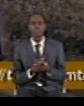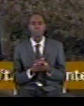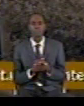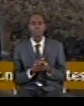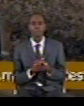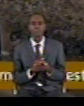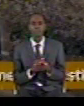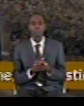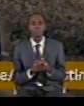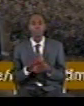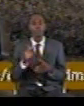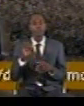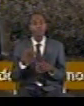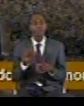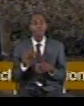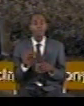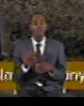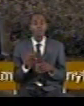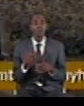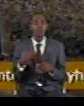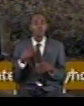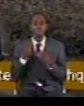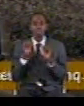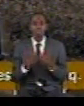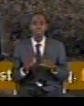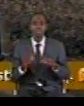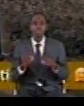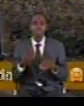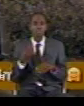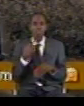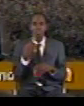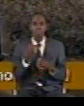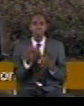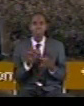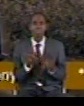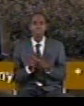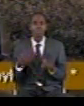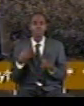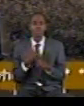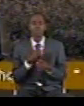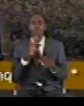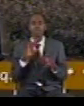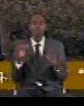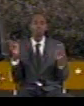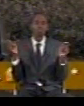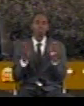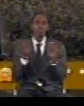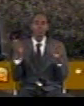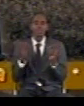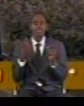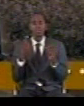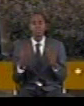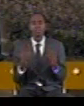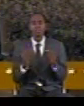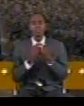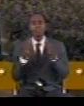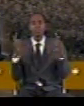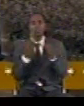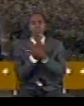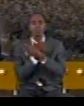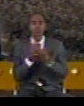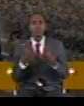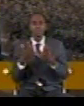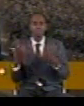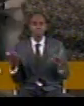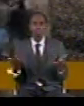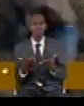Yes, we can tell you as we are celebrating the supernatural liberation here in Taraba, the celebration